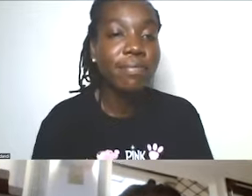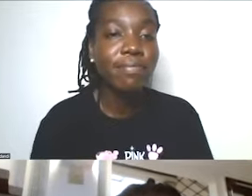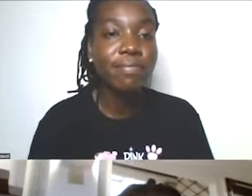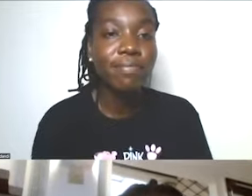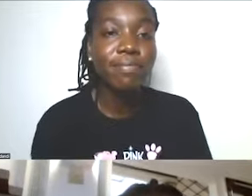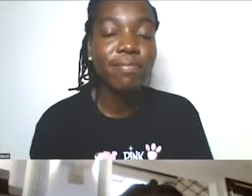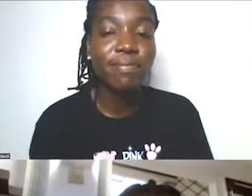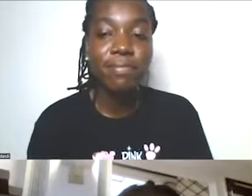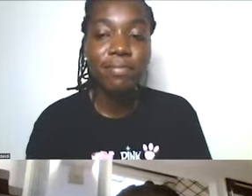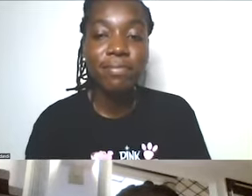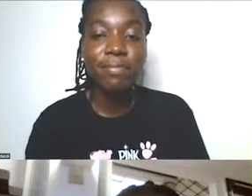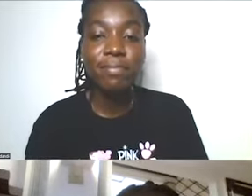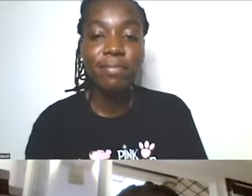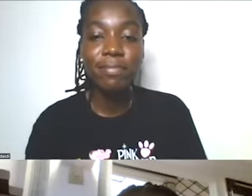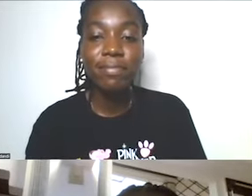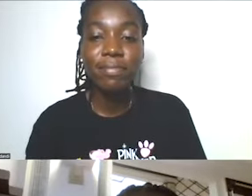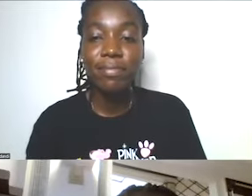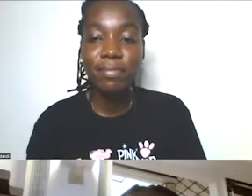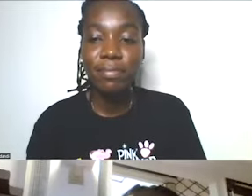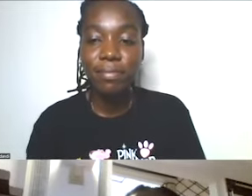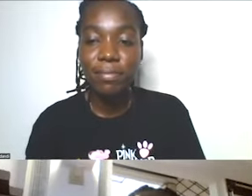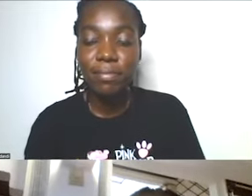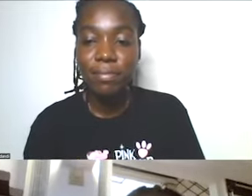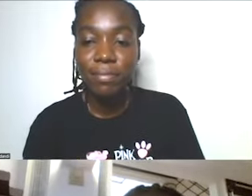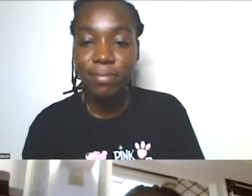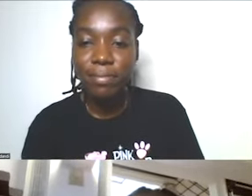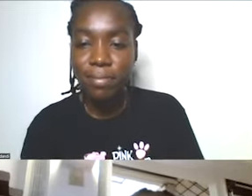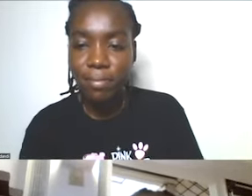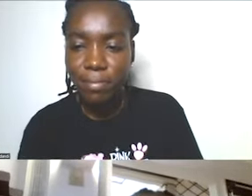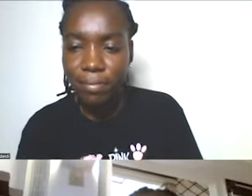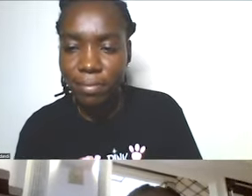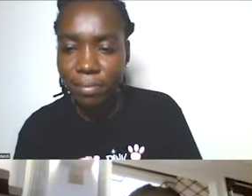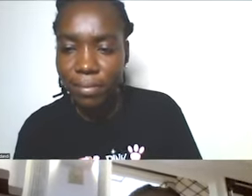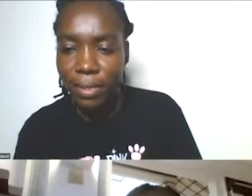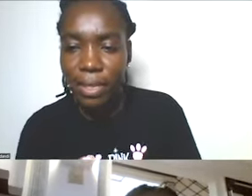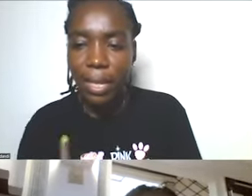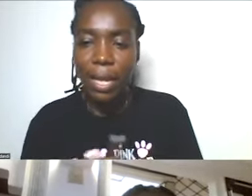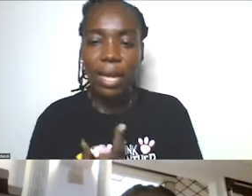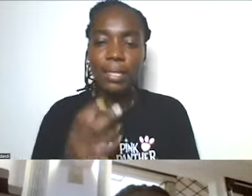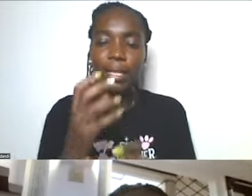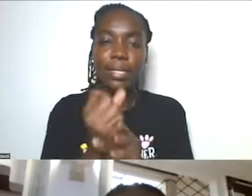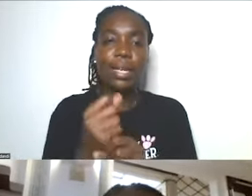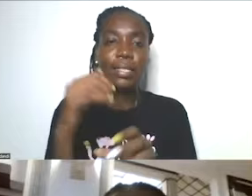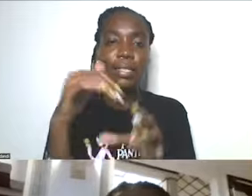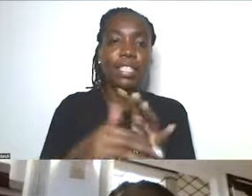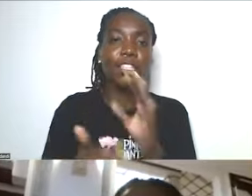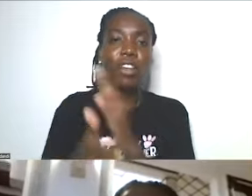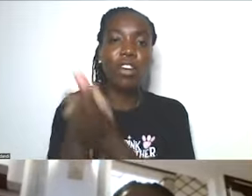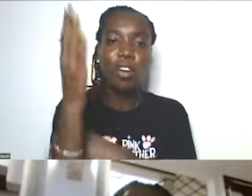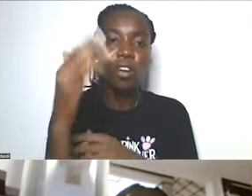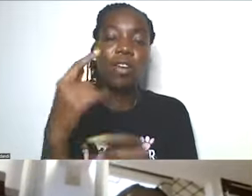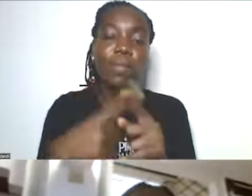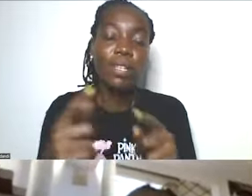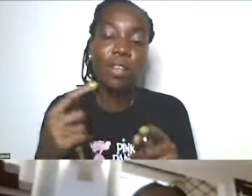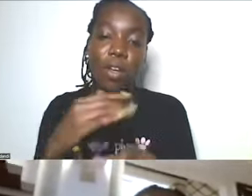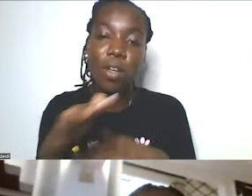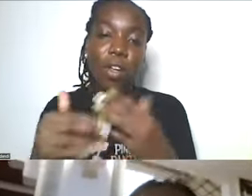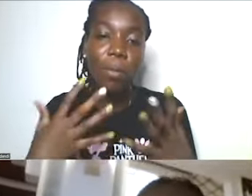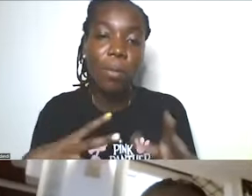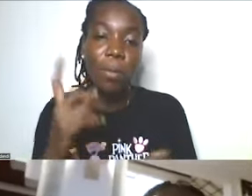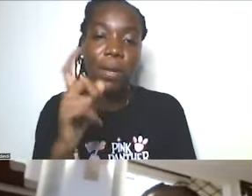We trust in God. Every other person must bring their data. Yes, we trust in God, and every other person must bring their data. And I am